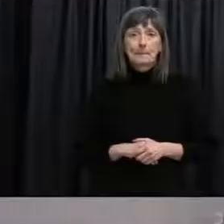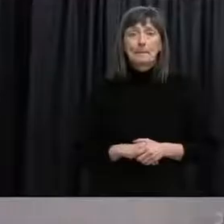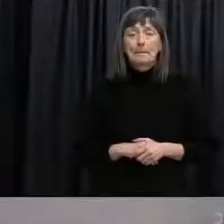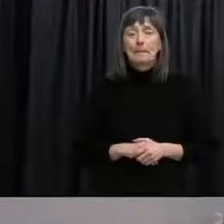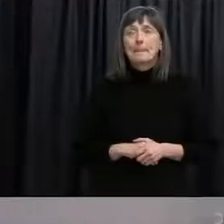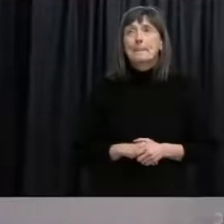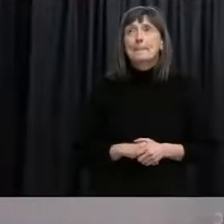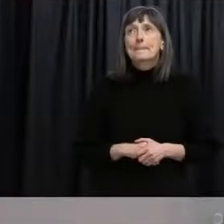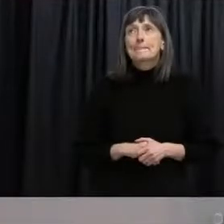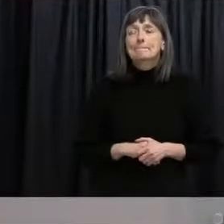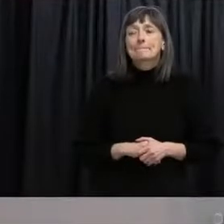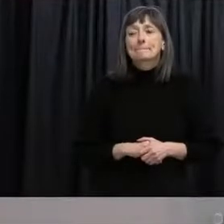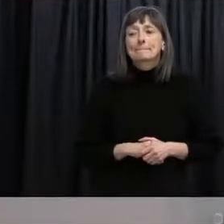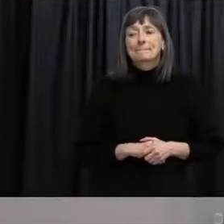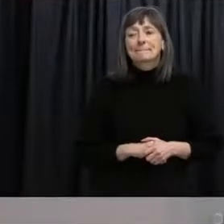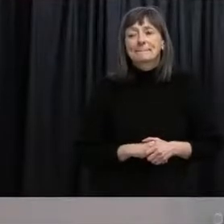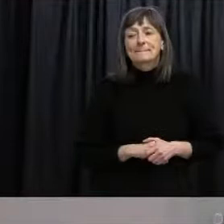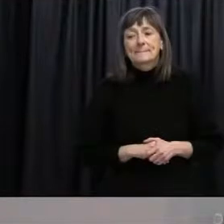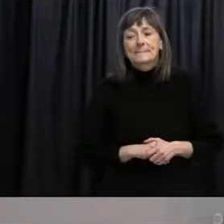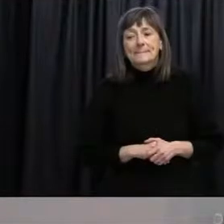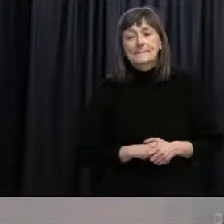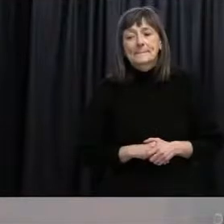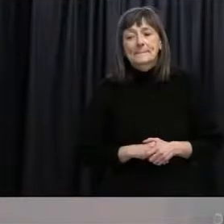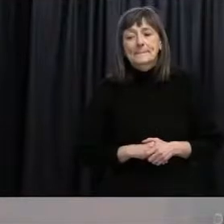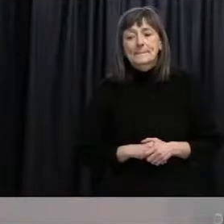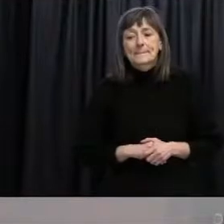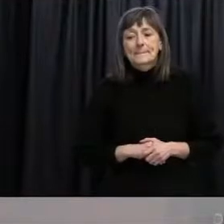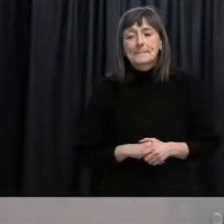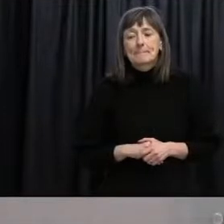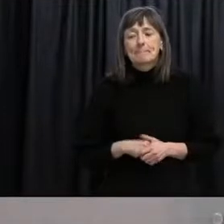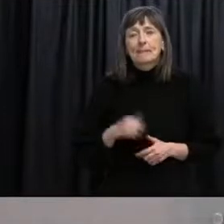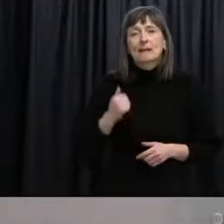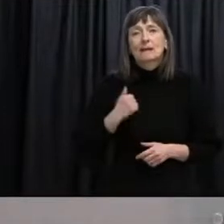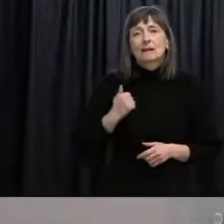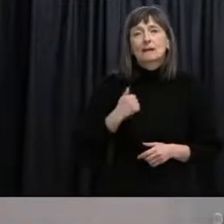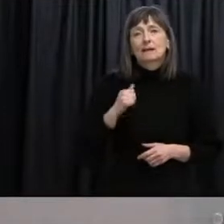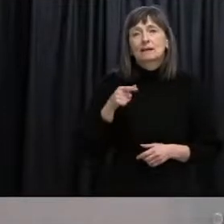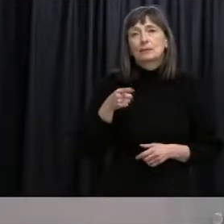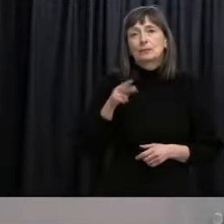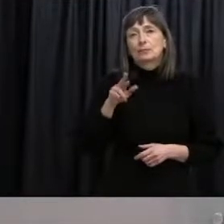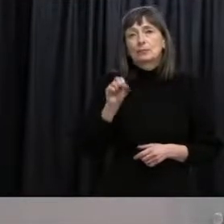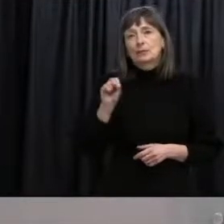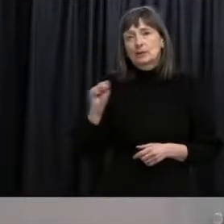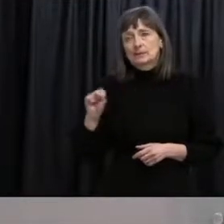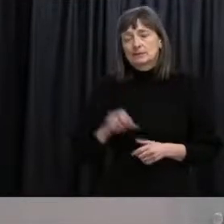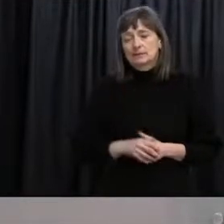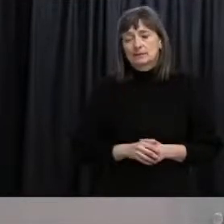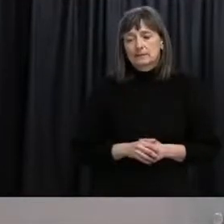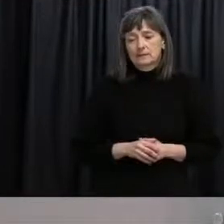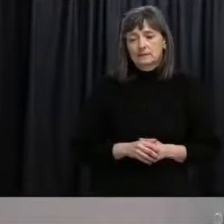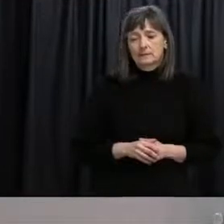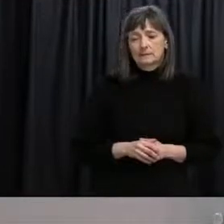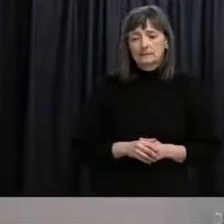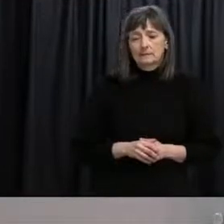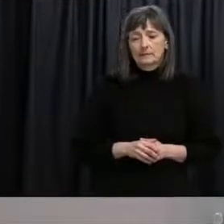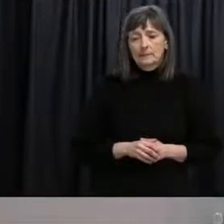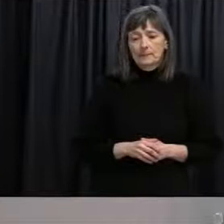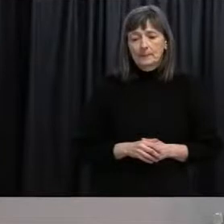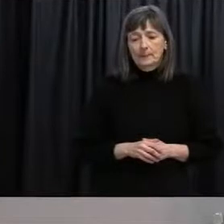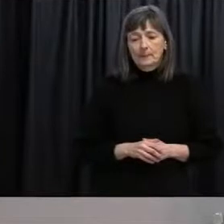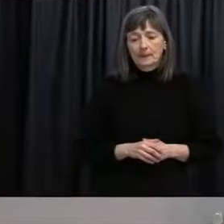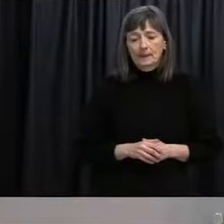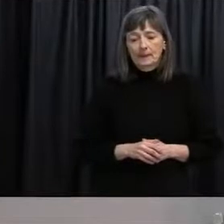Thank you. Our next questions are from Sarah Smelly with the Canadian Press. Please go ahead. Hi